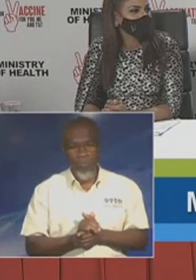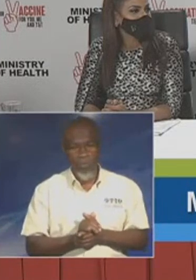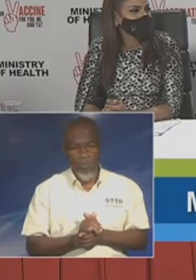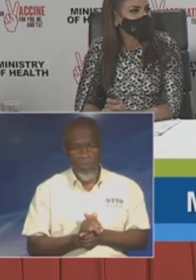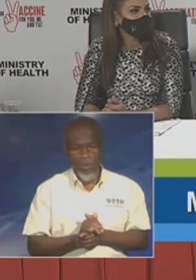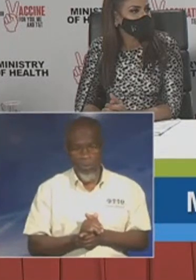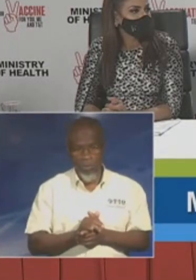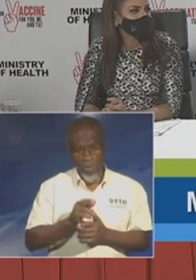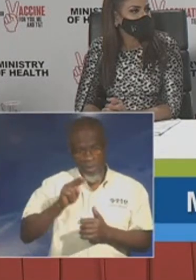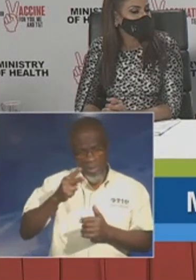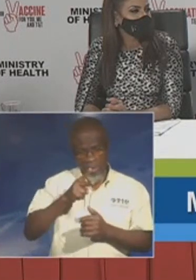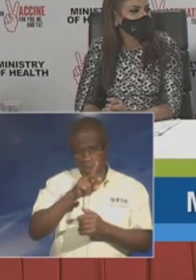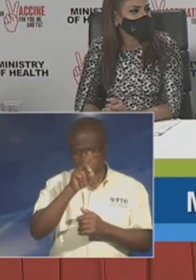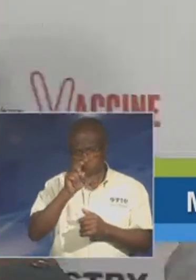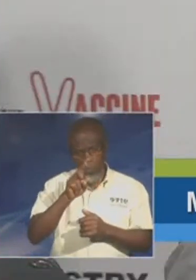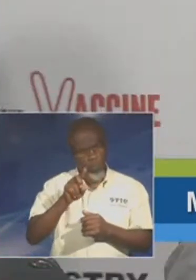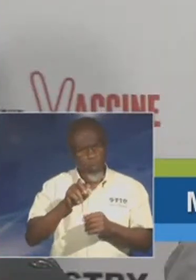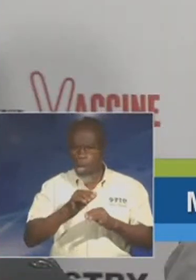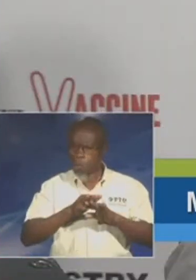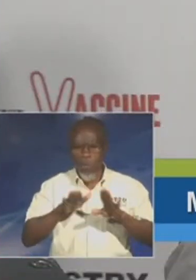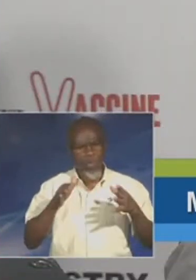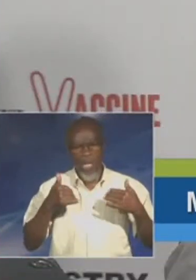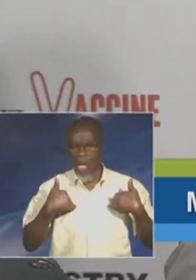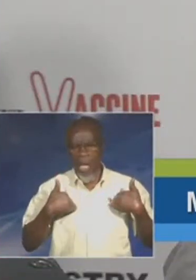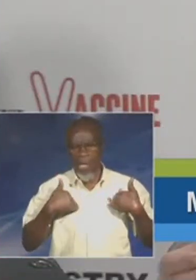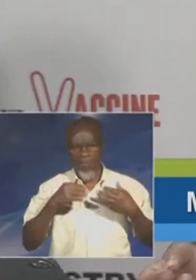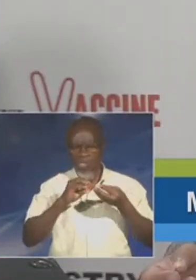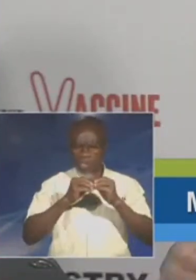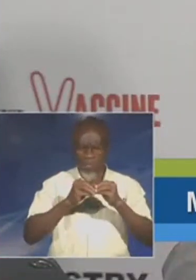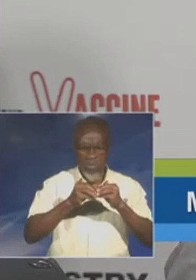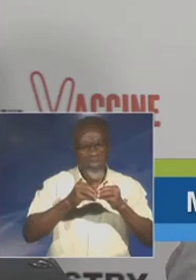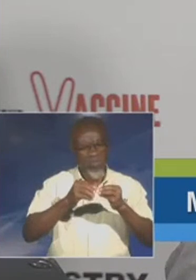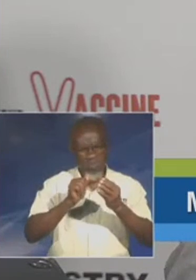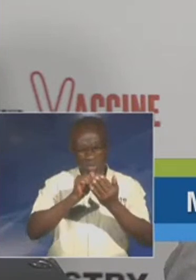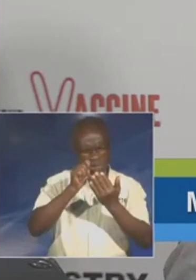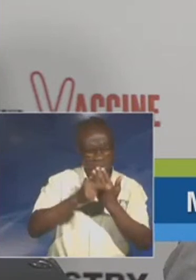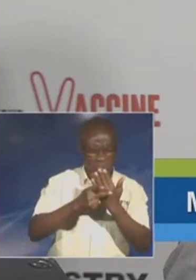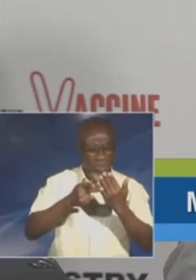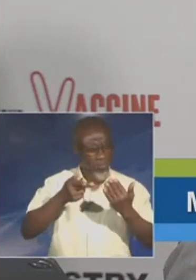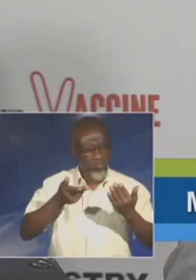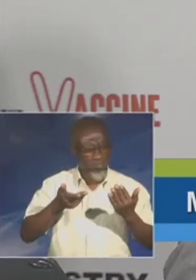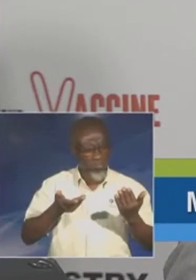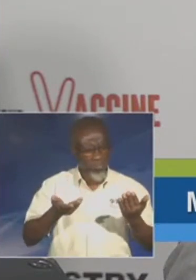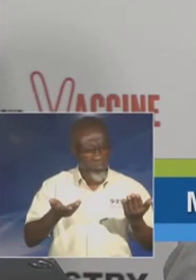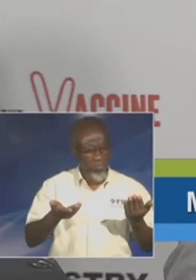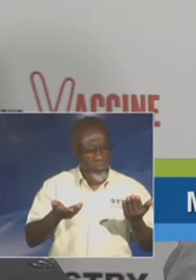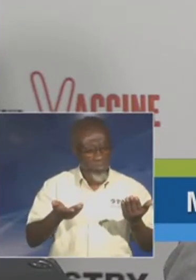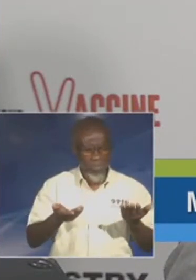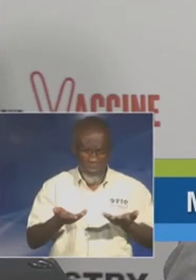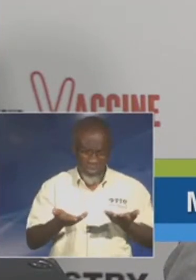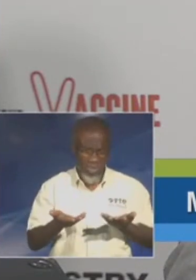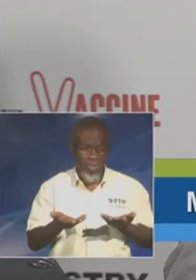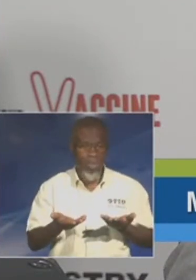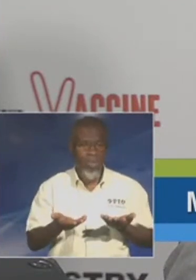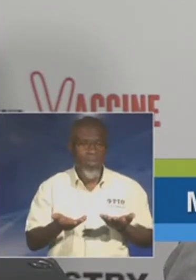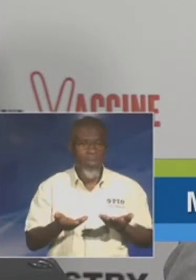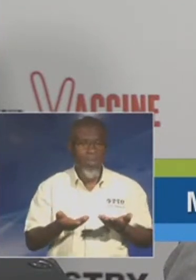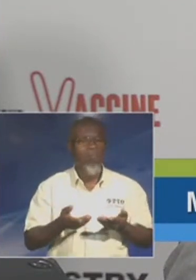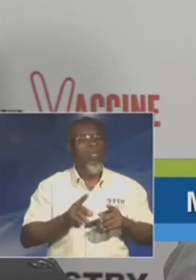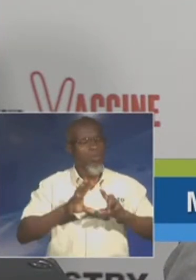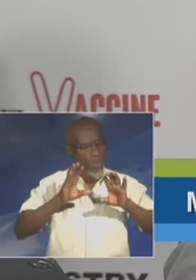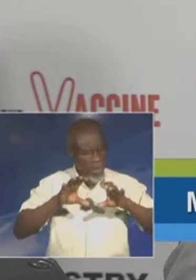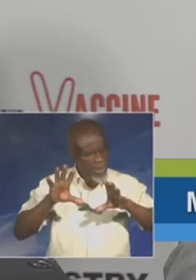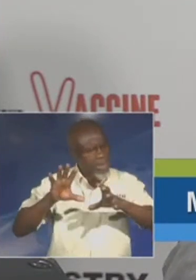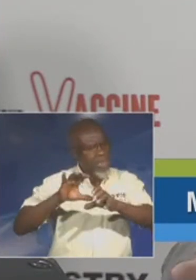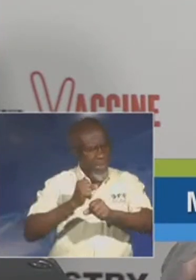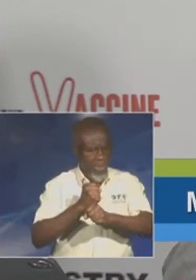that disaggregated figure for April easily available. but it's something we can get, and hopefully